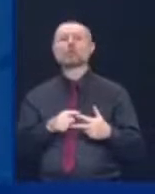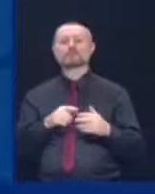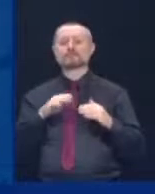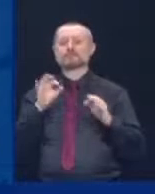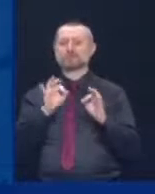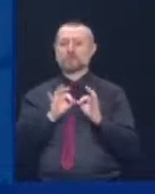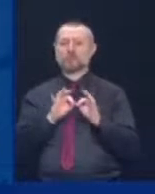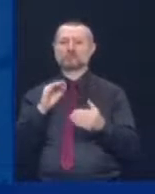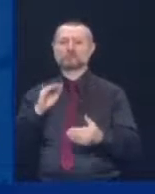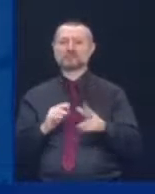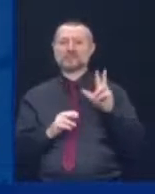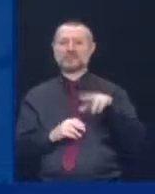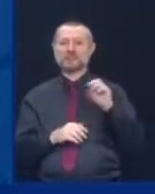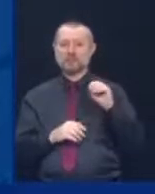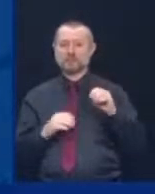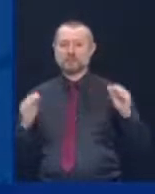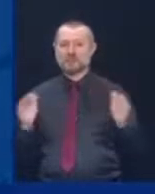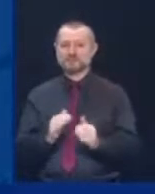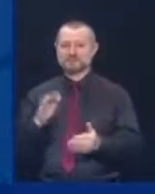mass gatherings more.